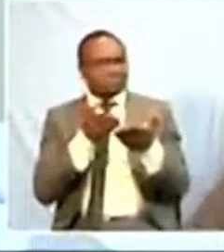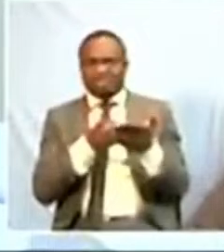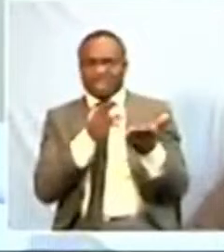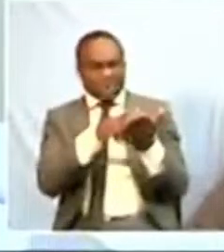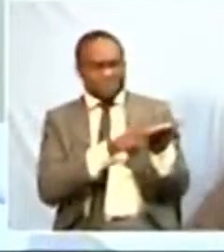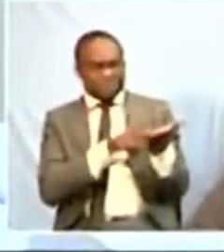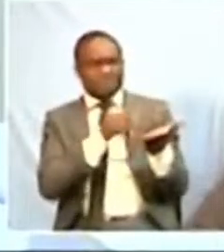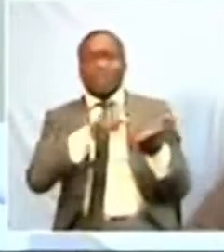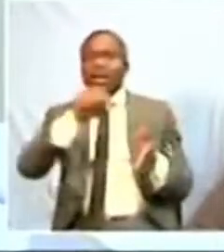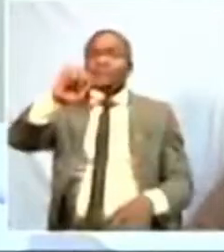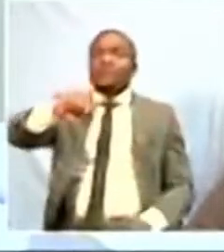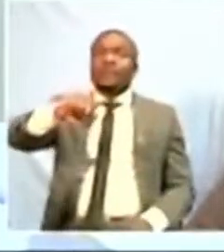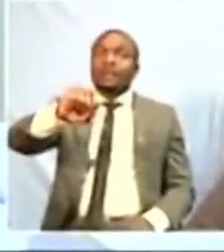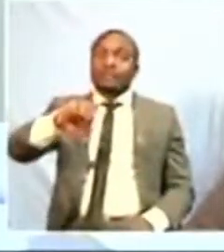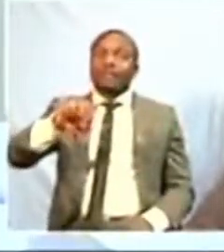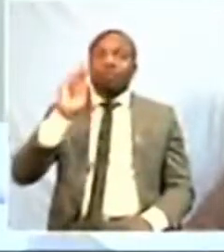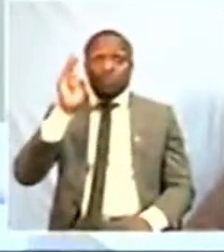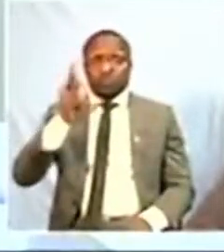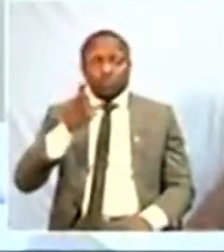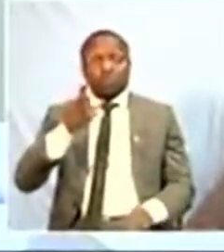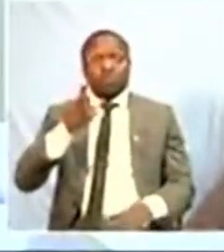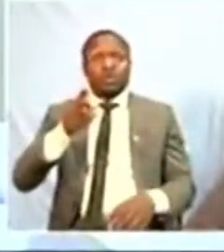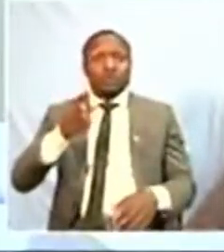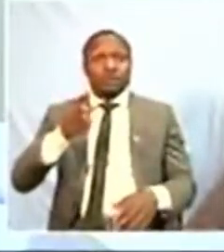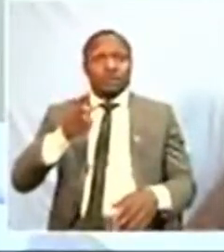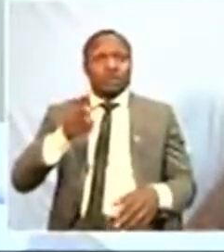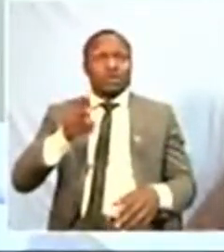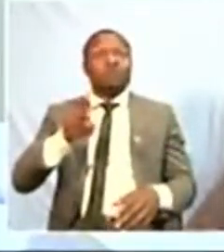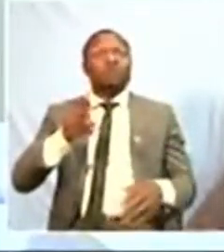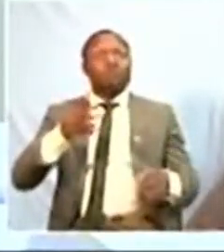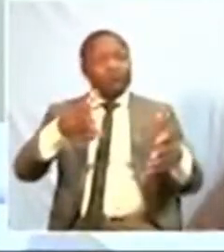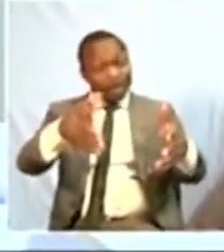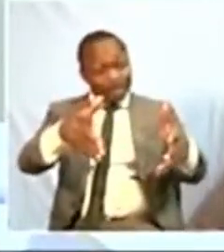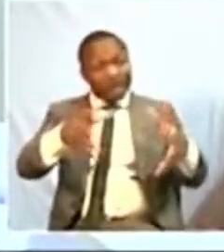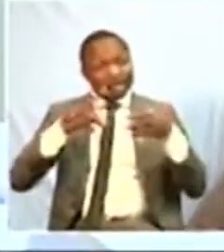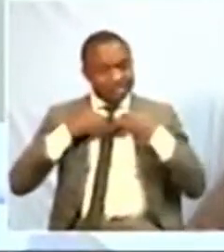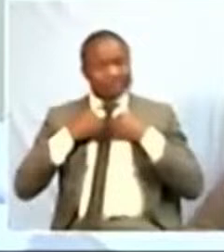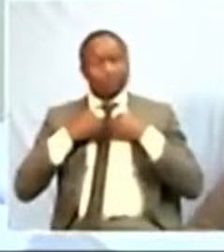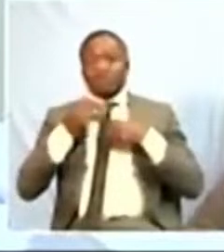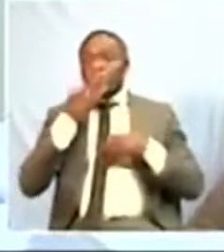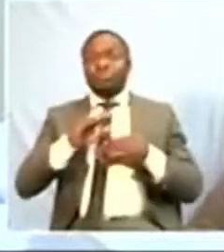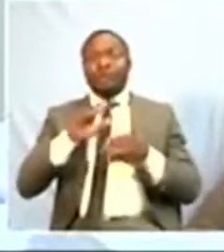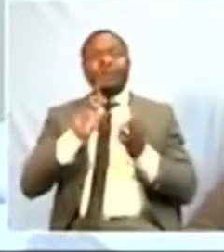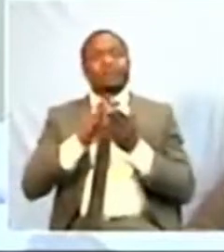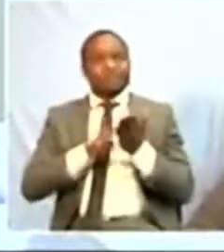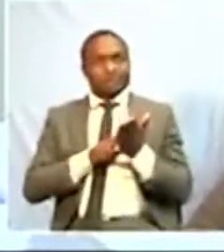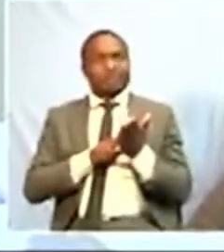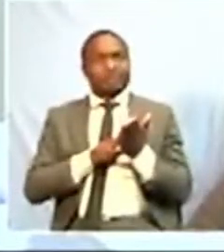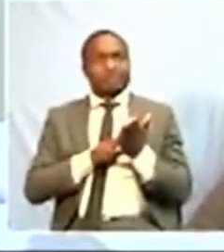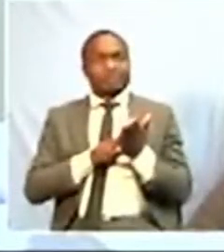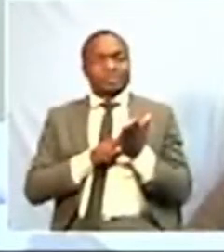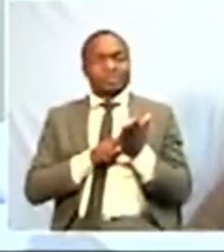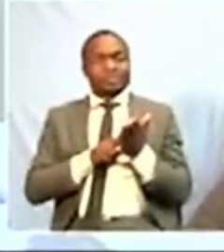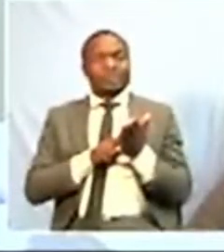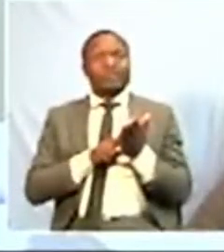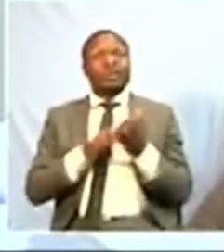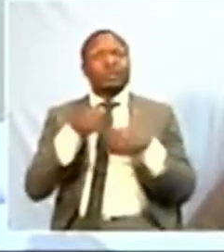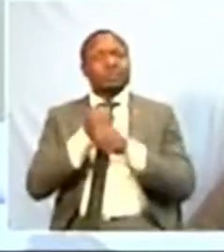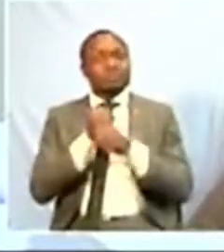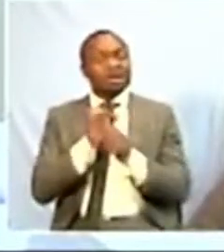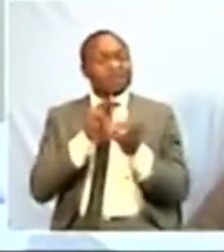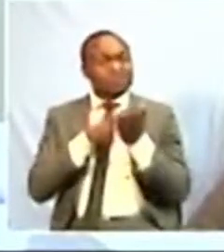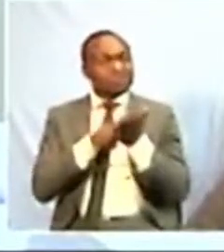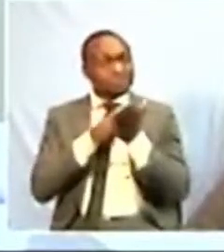report is bad. We are going to go with it as a bad report. and we are going to make recommendations. Do a good job. If